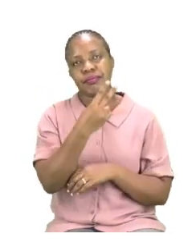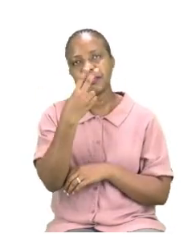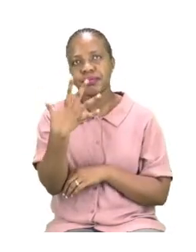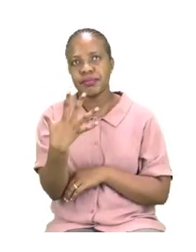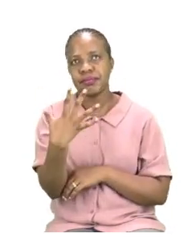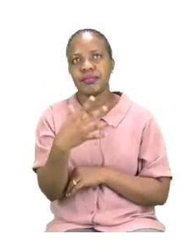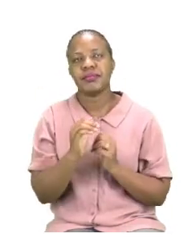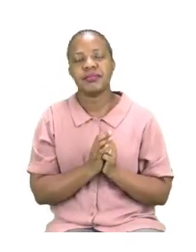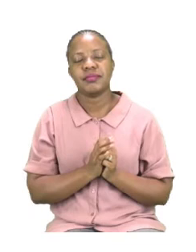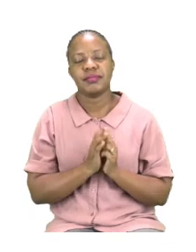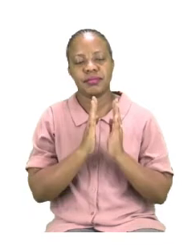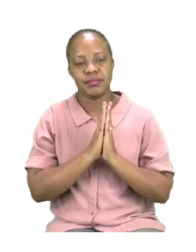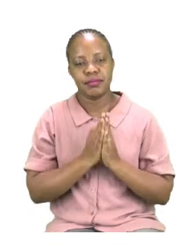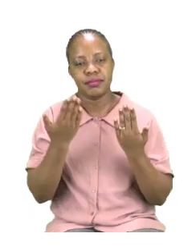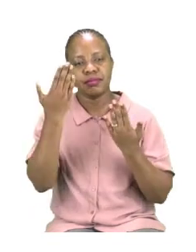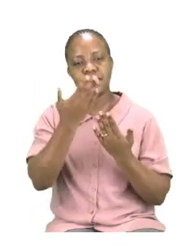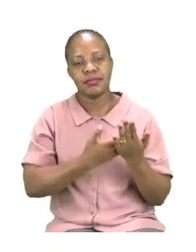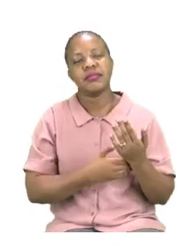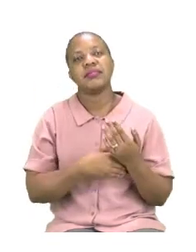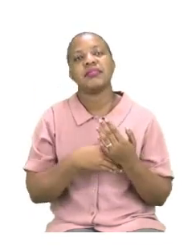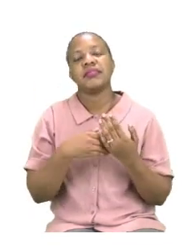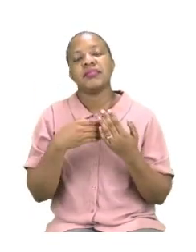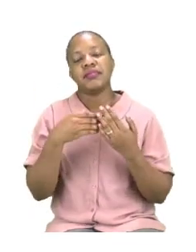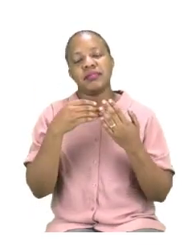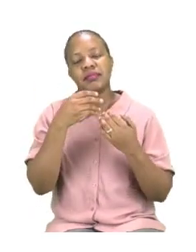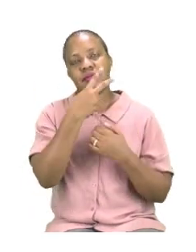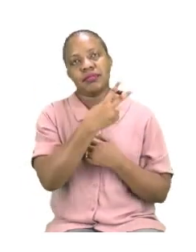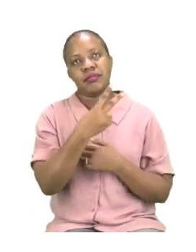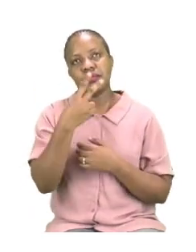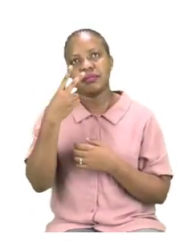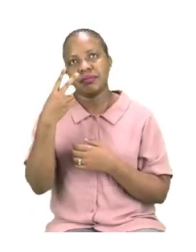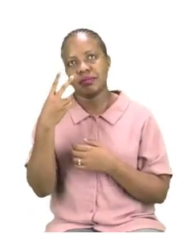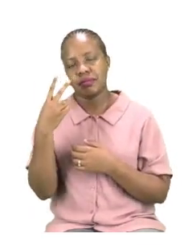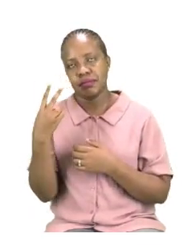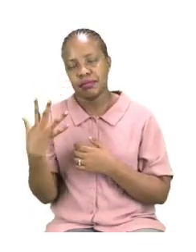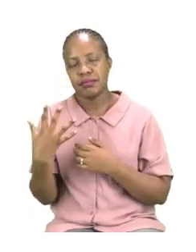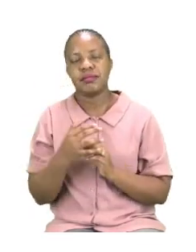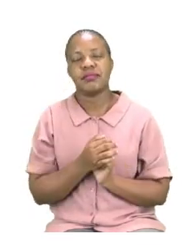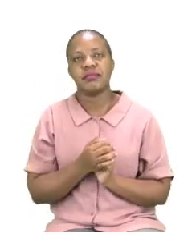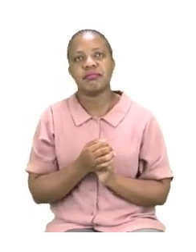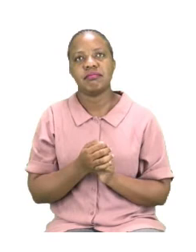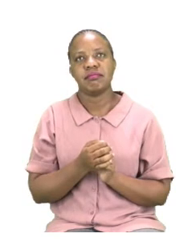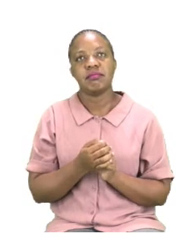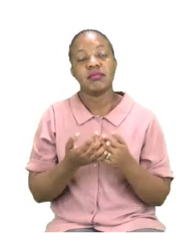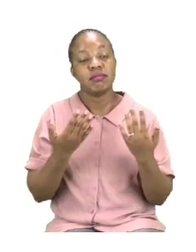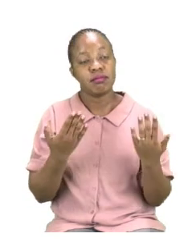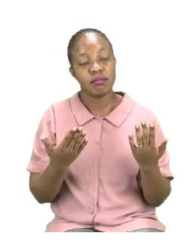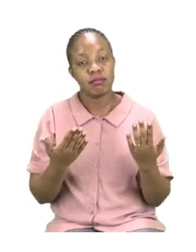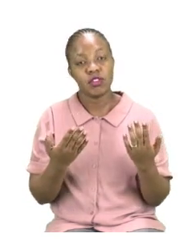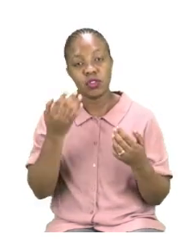page 25, we are going to be filling in the missing numbers to complete the sum. This